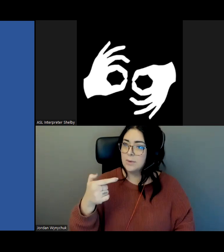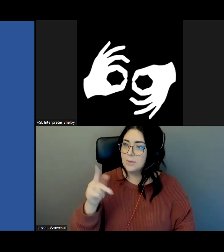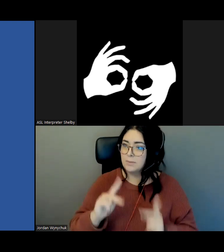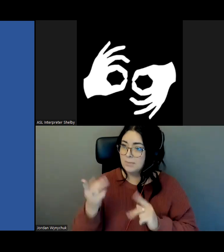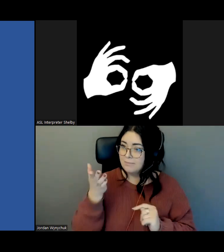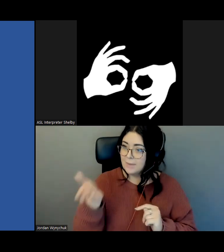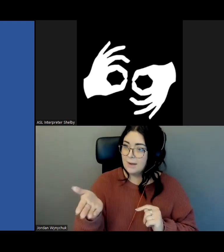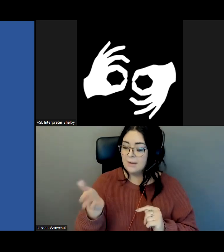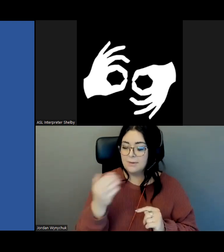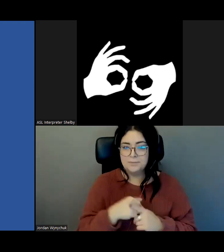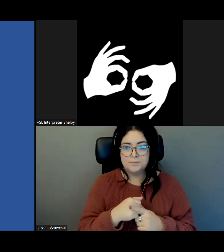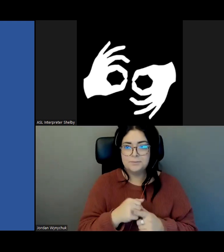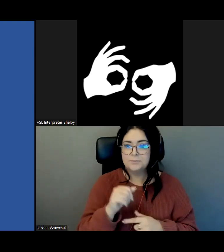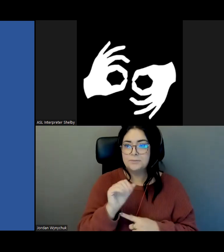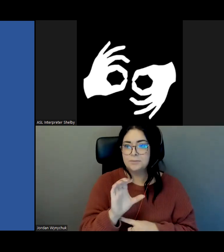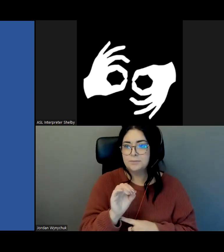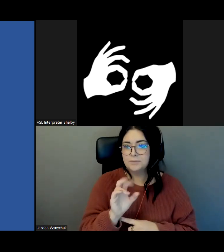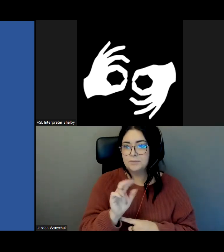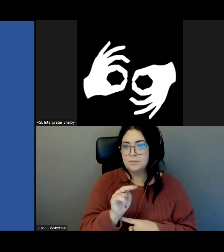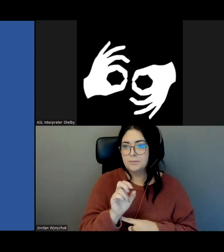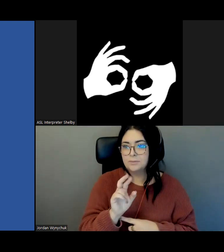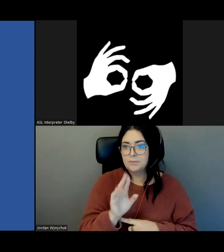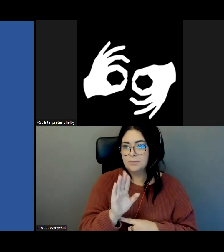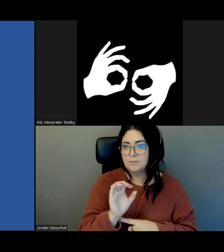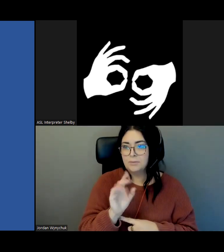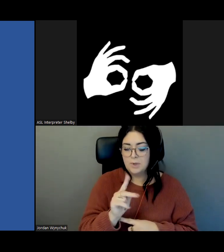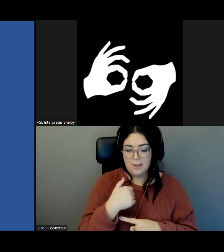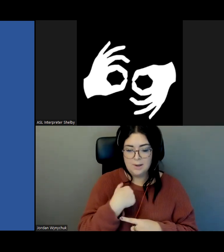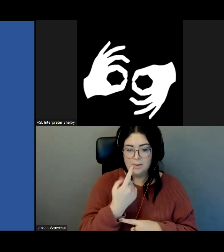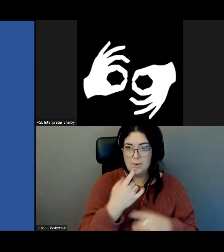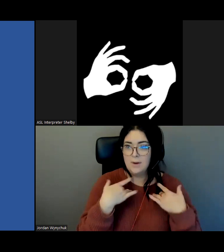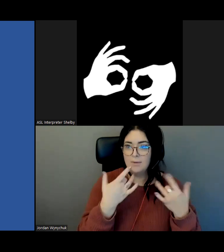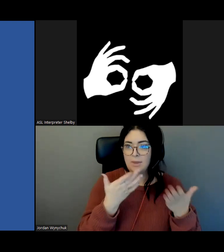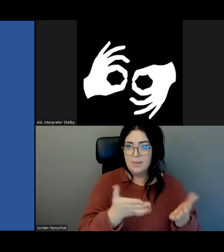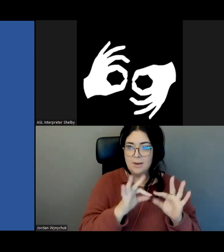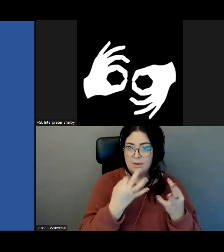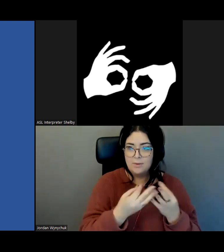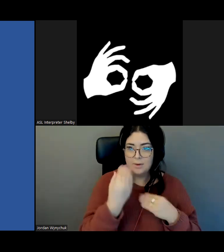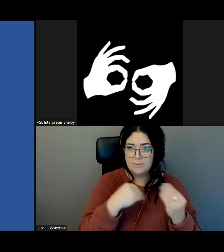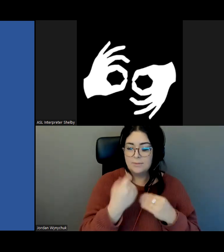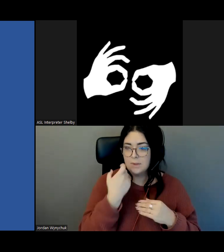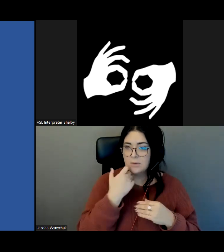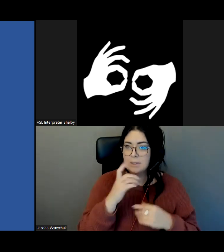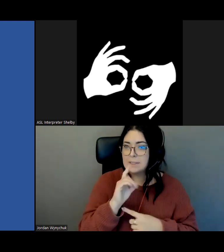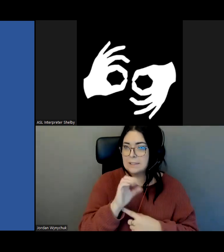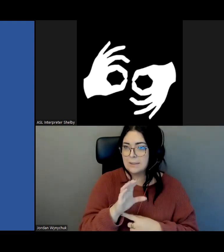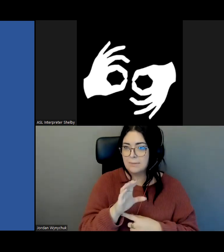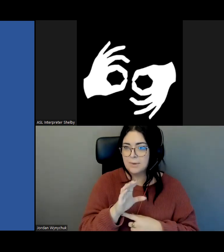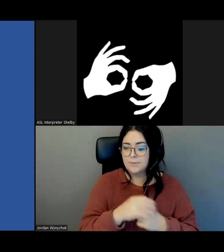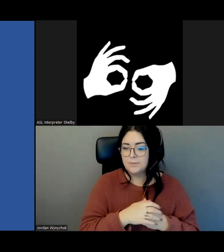And then in Corner Brook, we had a chosen family dinner as well. All this past December, all of these